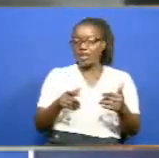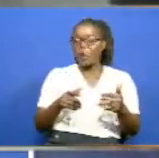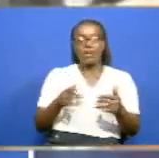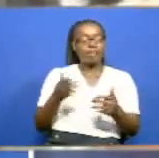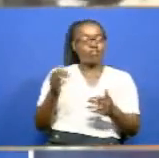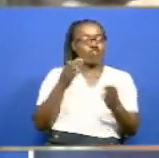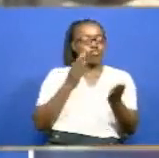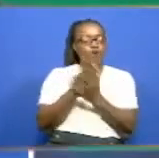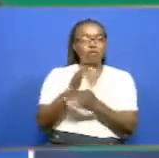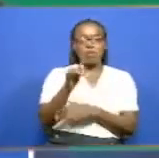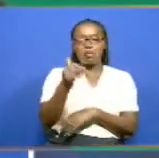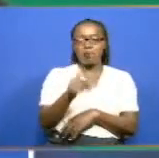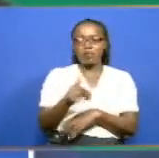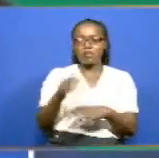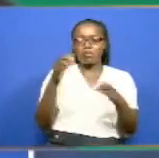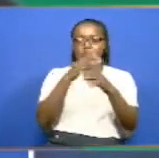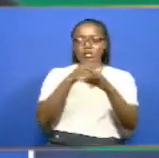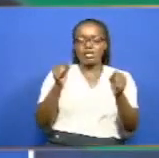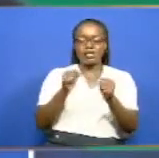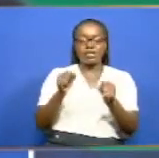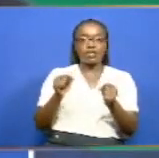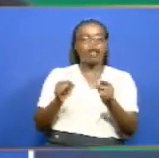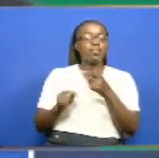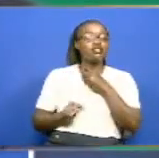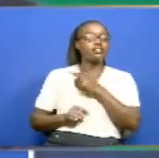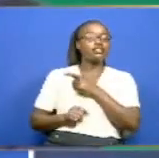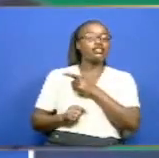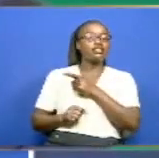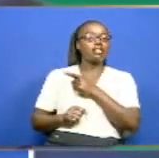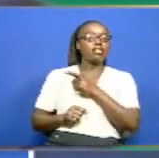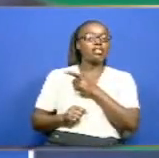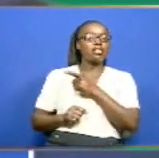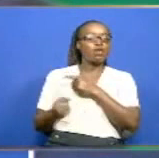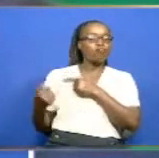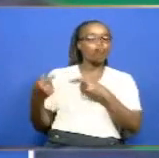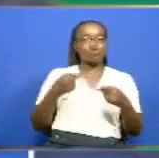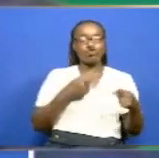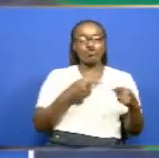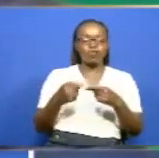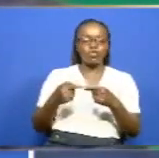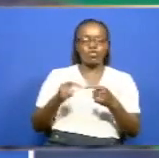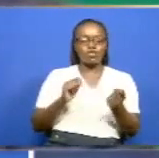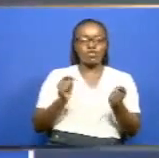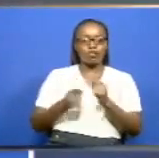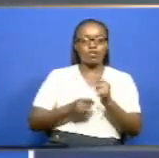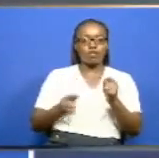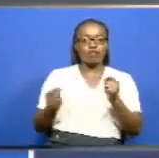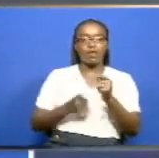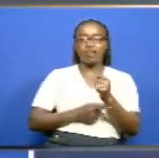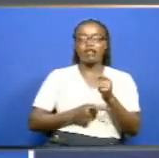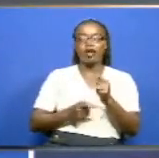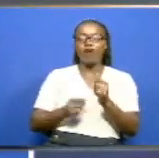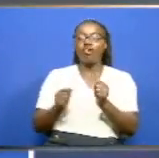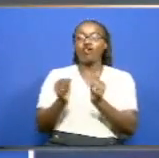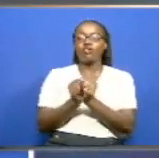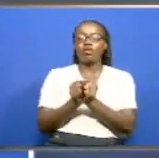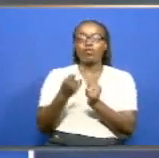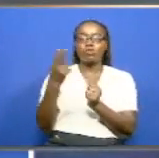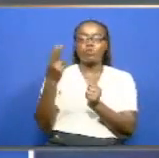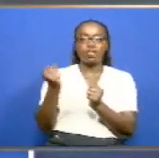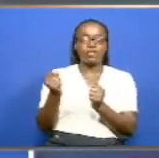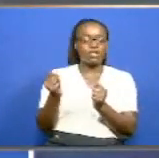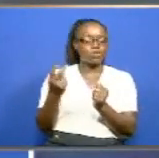confirm. Guinea's President, Alpha Conde, is seeking a controversial third term in October 2018 general elections.